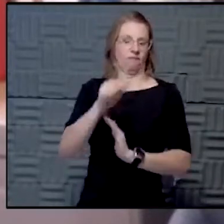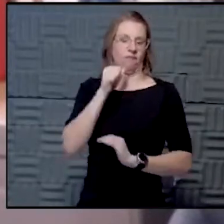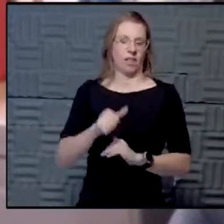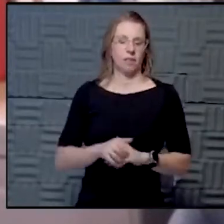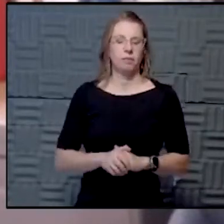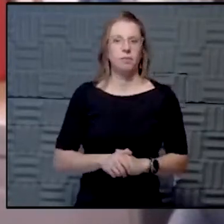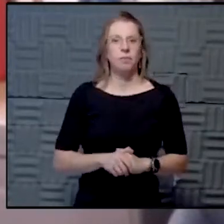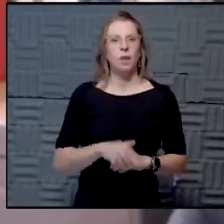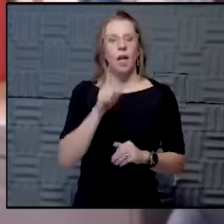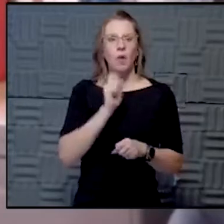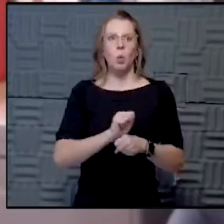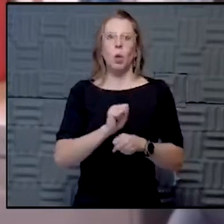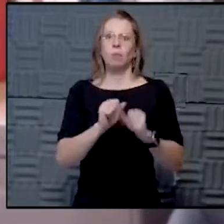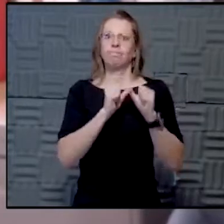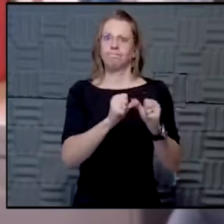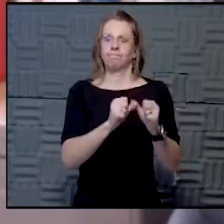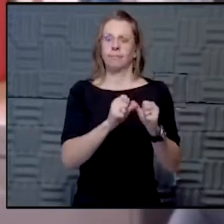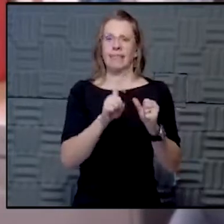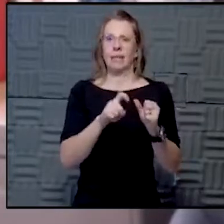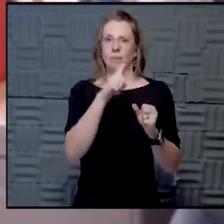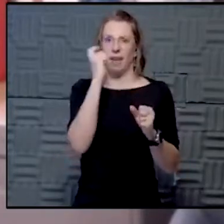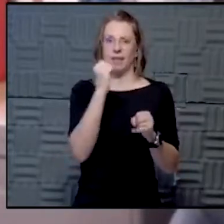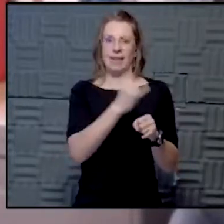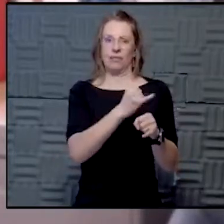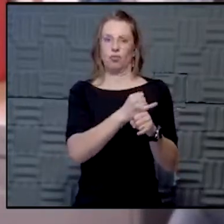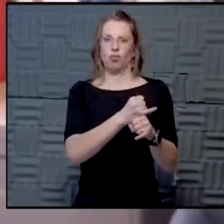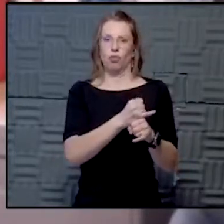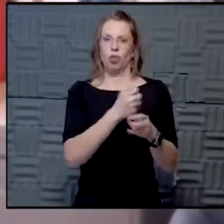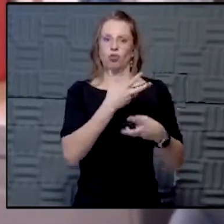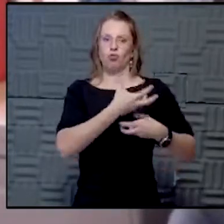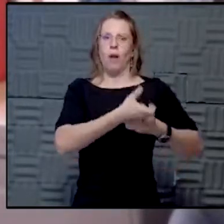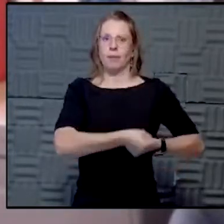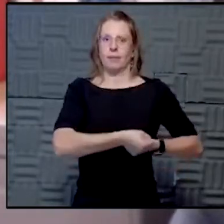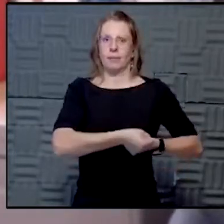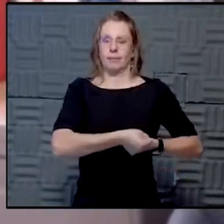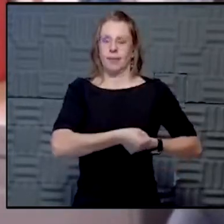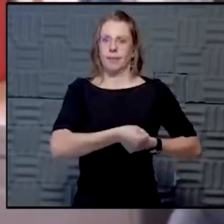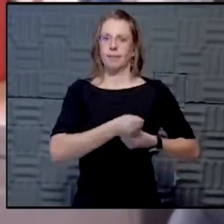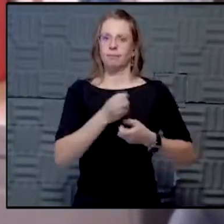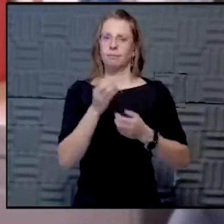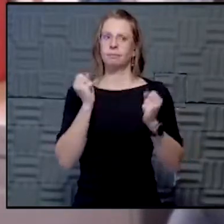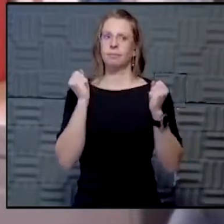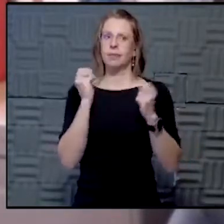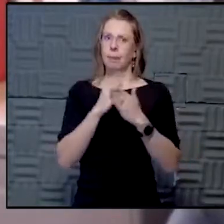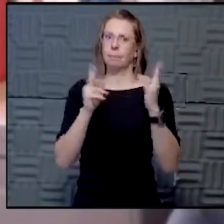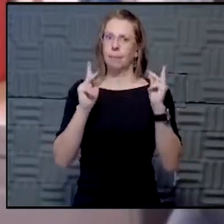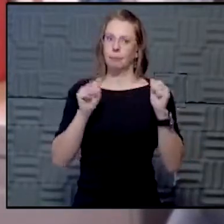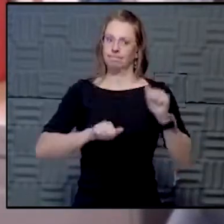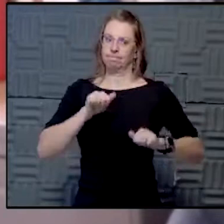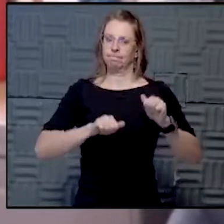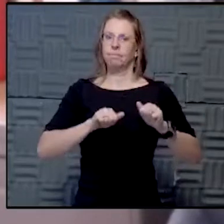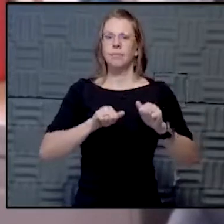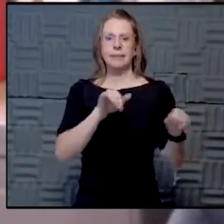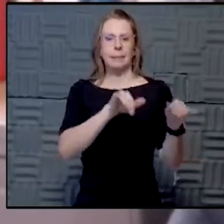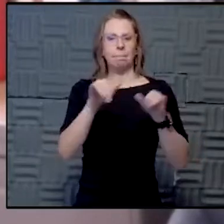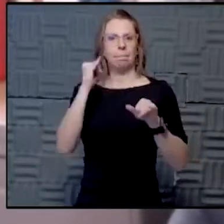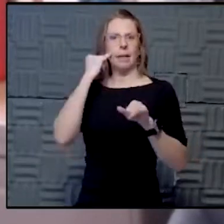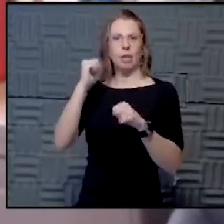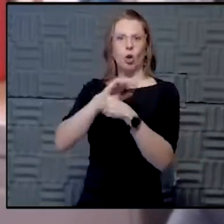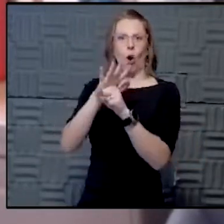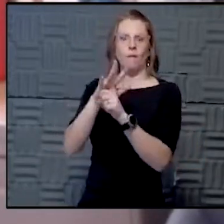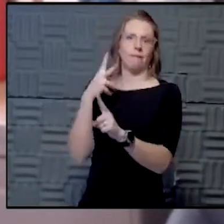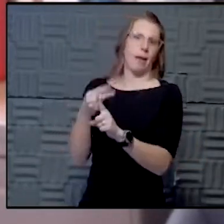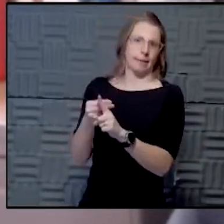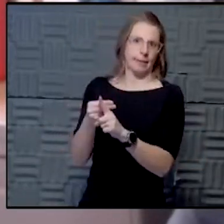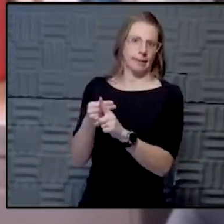is some institutional trust, some hesitancy, much like we see with the COVID vaccines. And